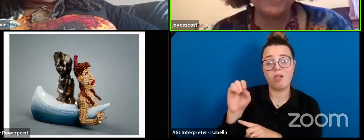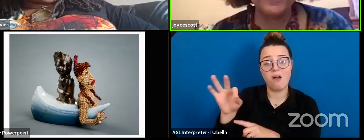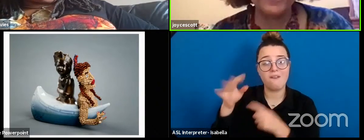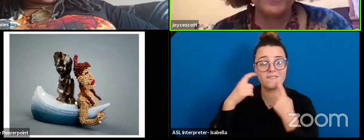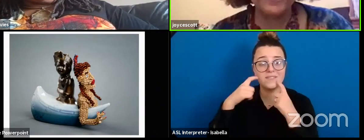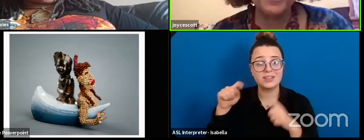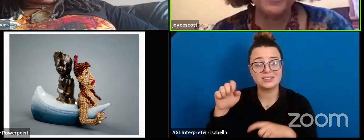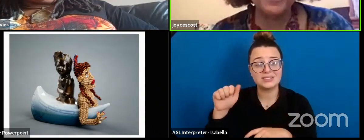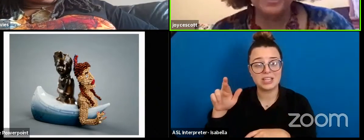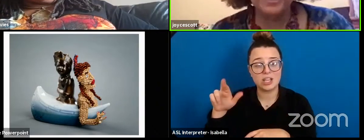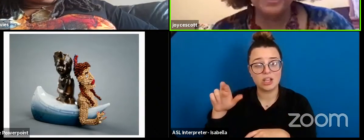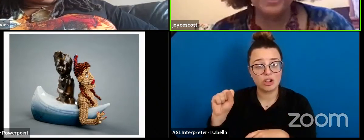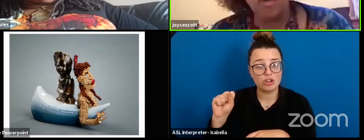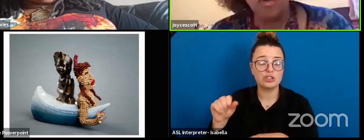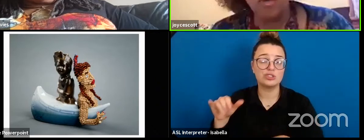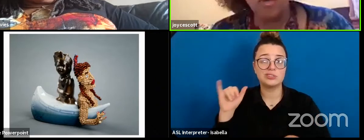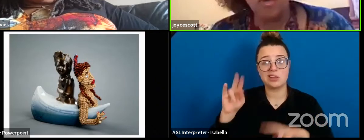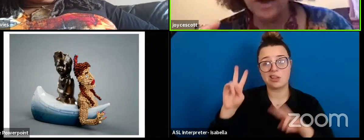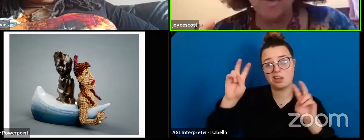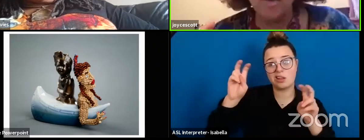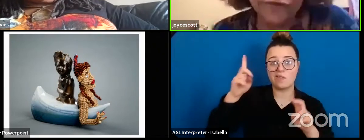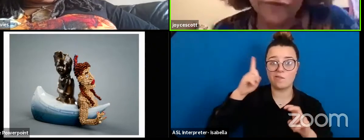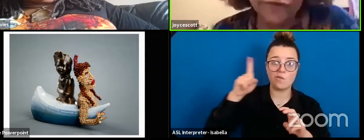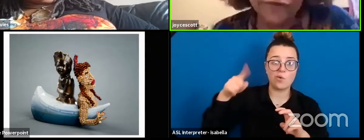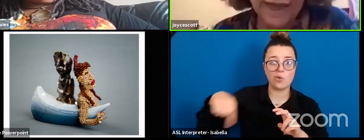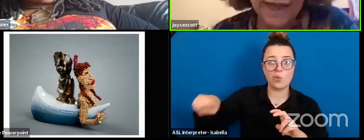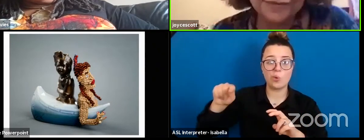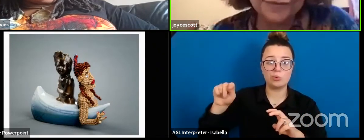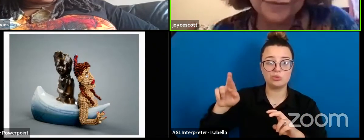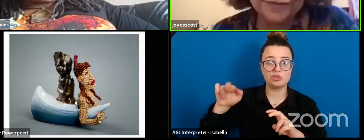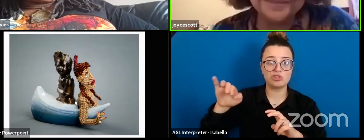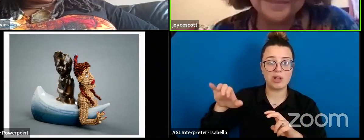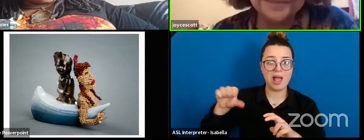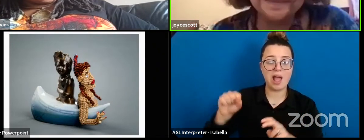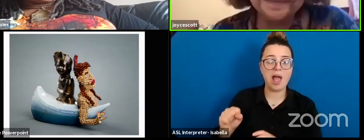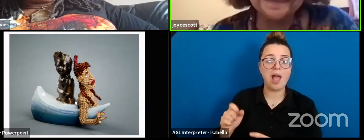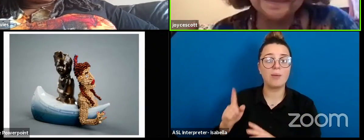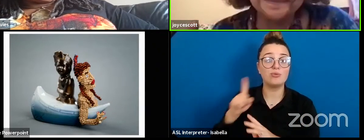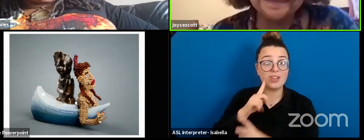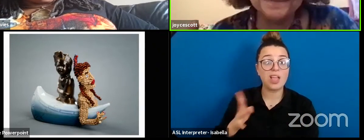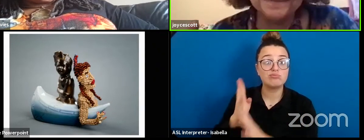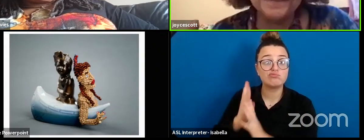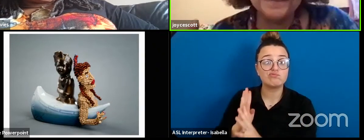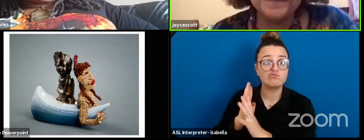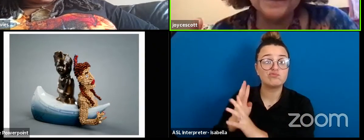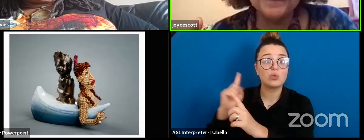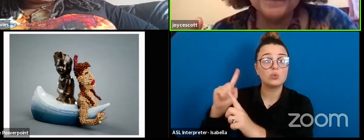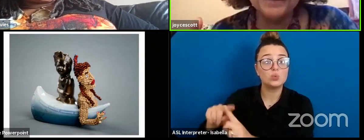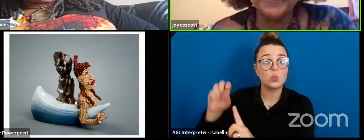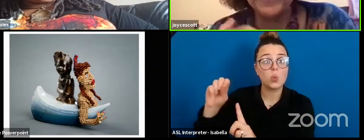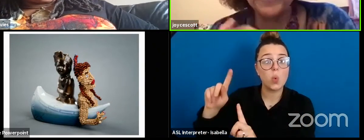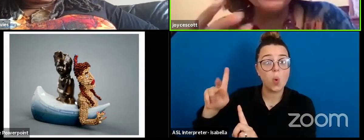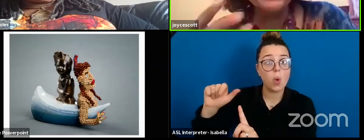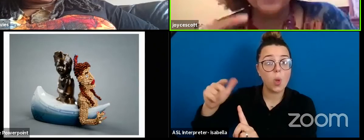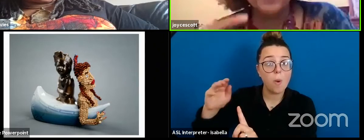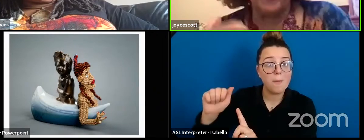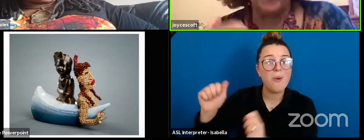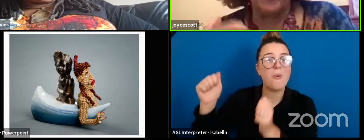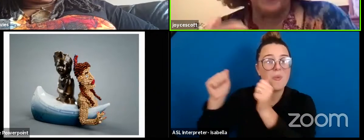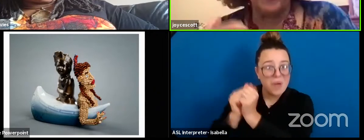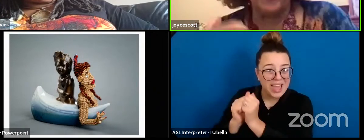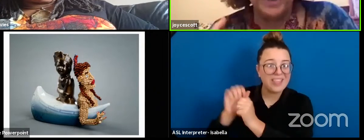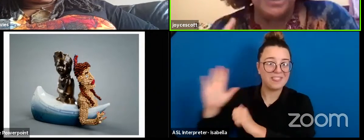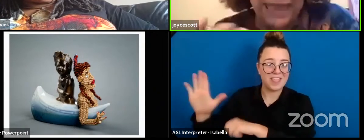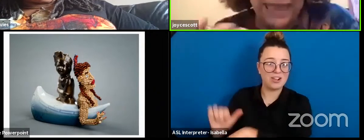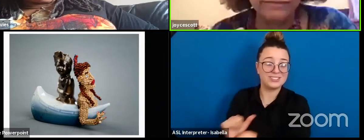quote, civilized tribes who are walking to Oklahoma with their slaves. The Freedmen Bureau came